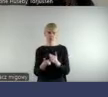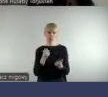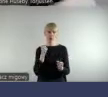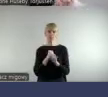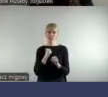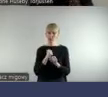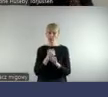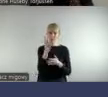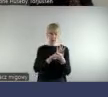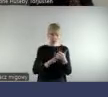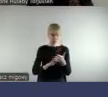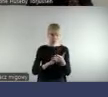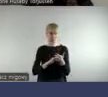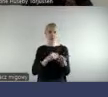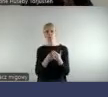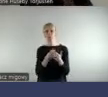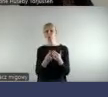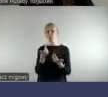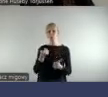lately. Next, please.